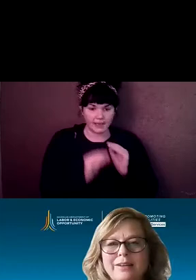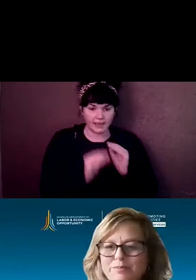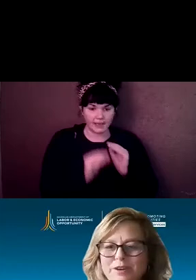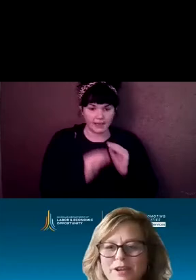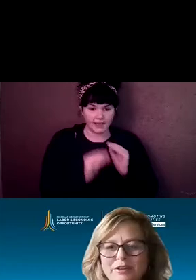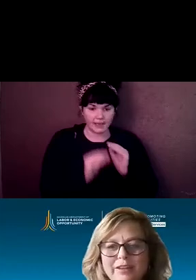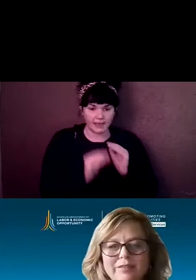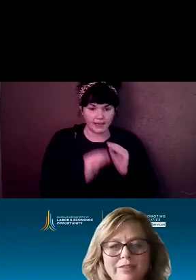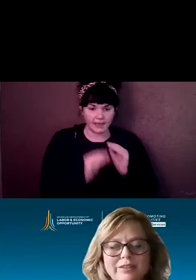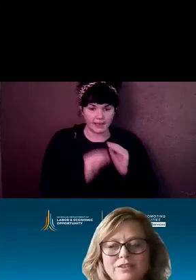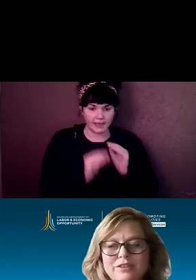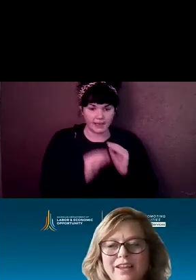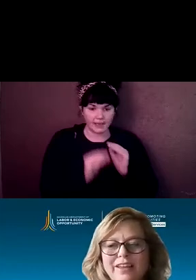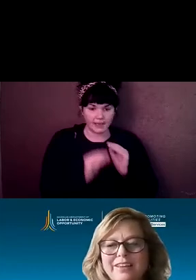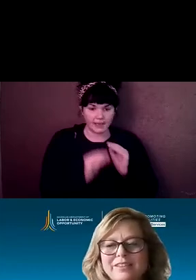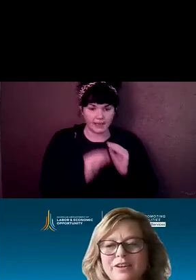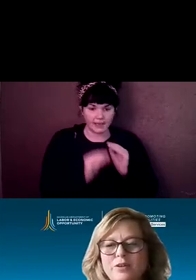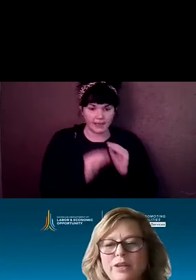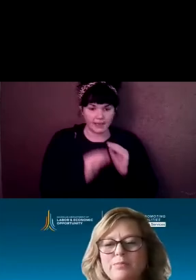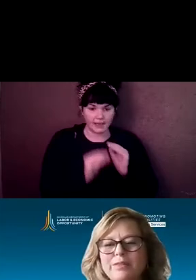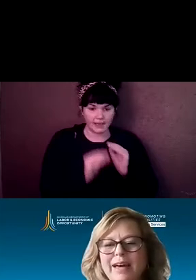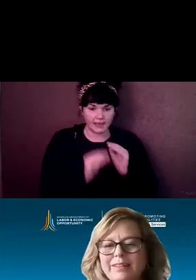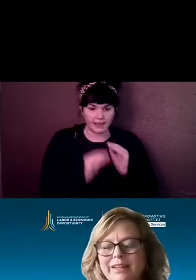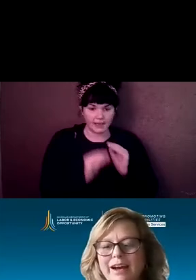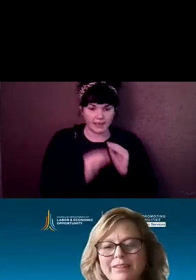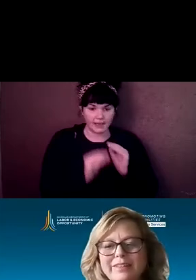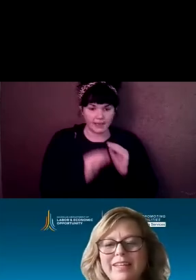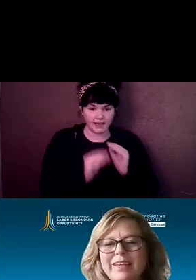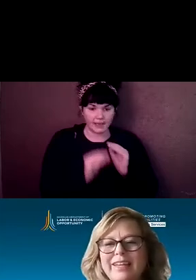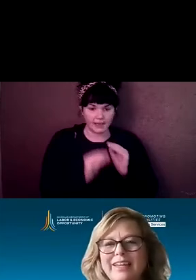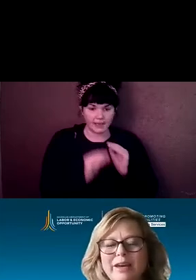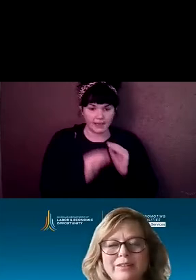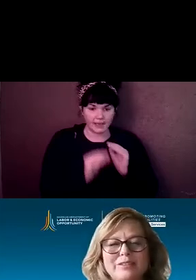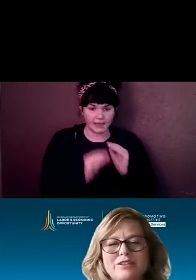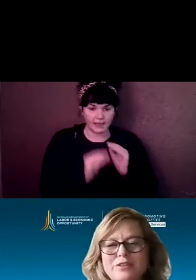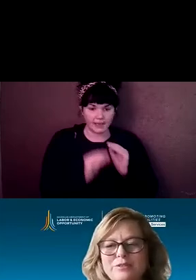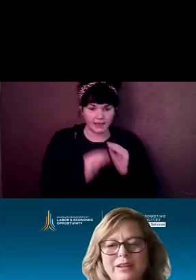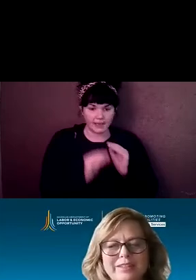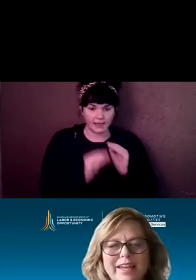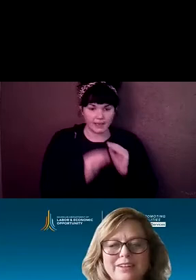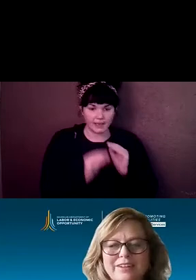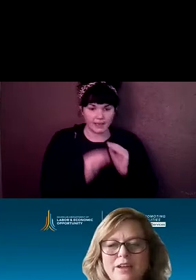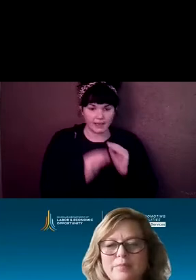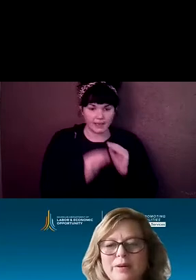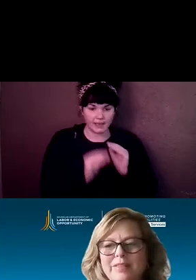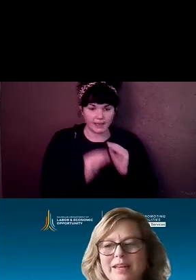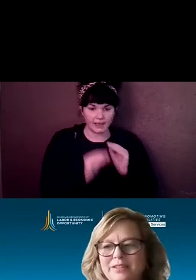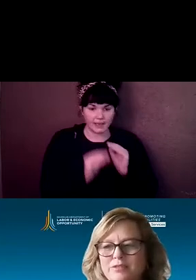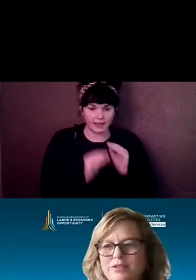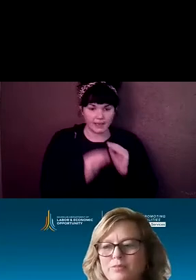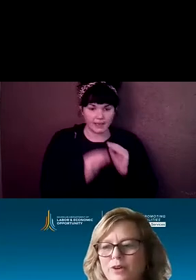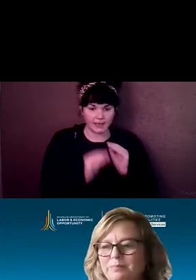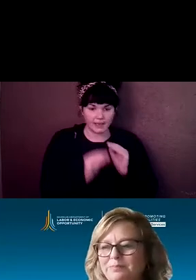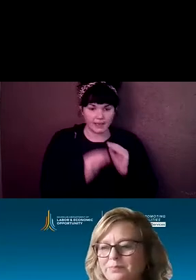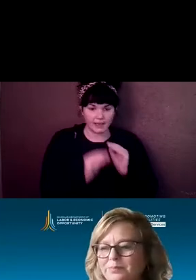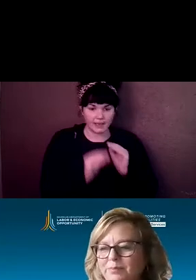and it's pretty creative and sturdy. So we can put that link in an email to you later, but that's a